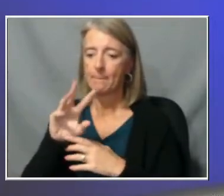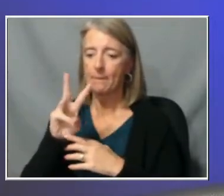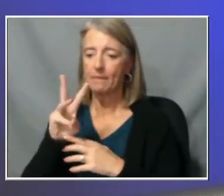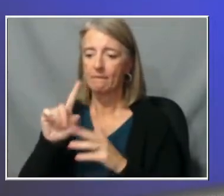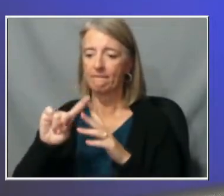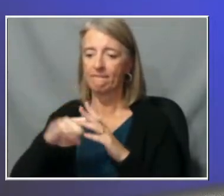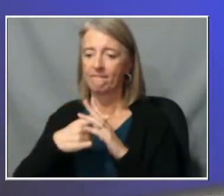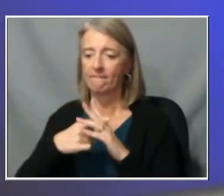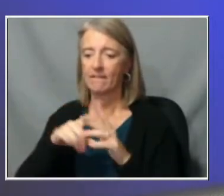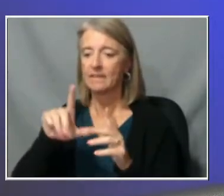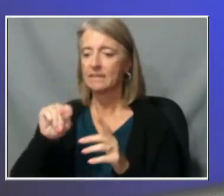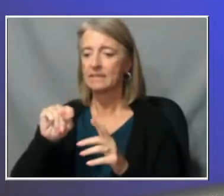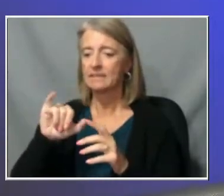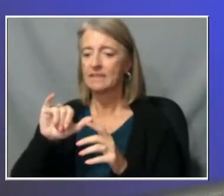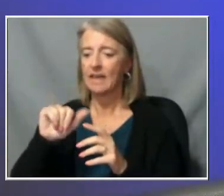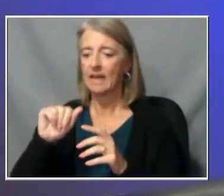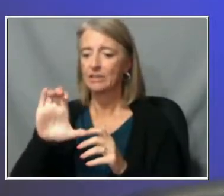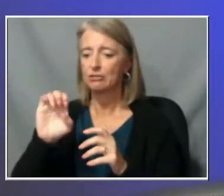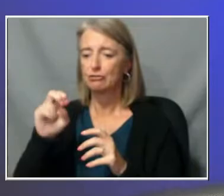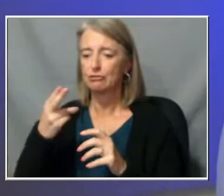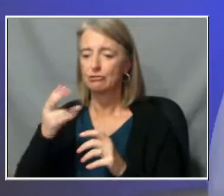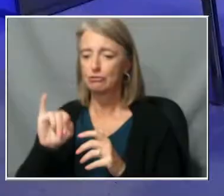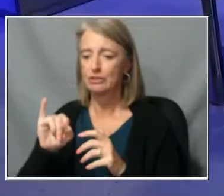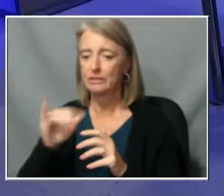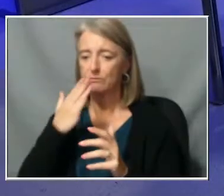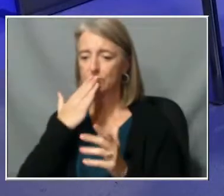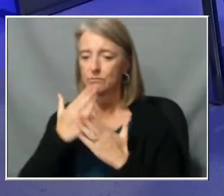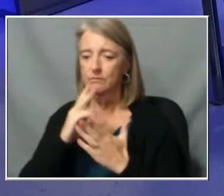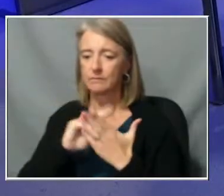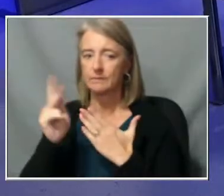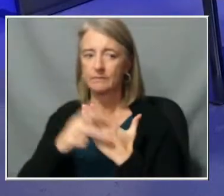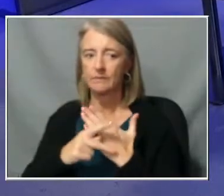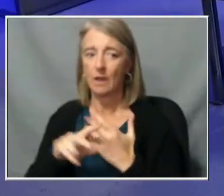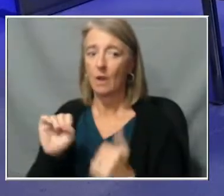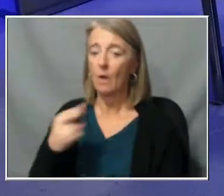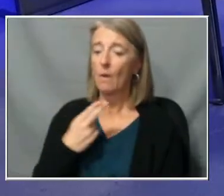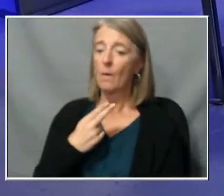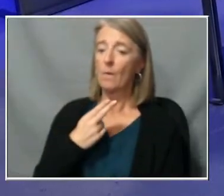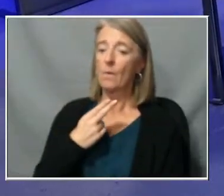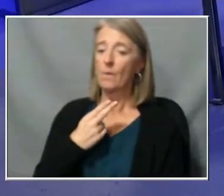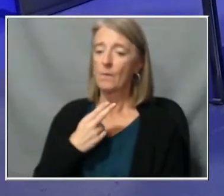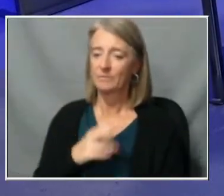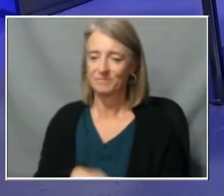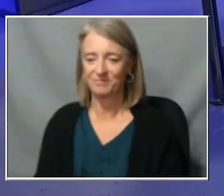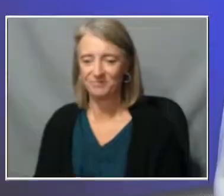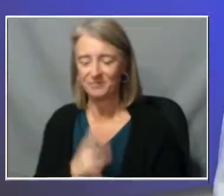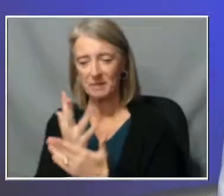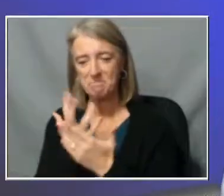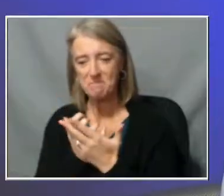Tai Chi, which is a great program. There you go, Dr. You're Bowman. in. Yes. I'm